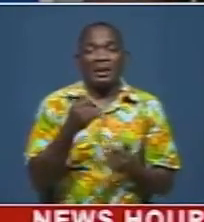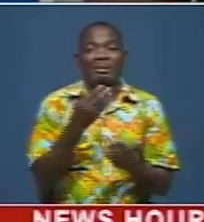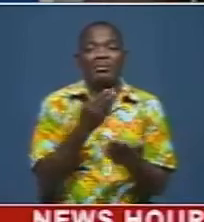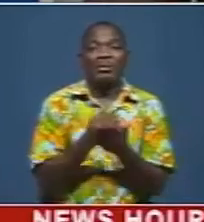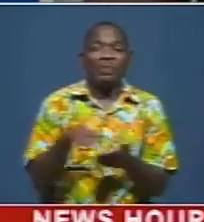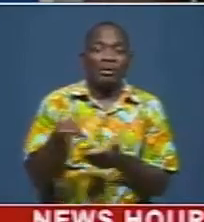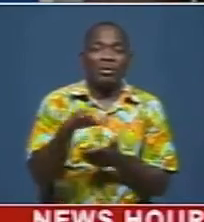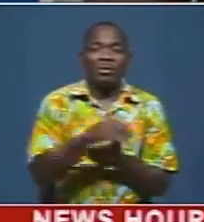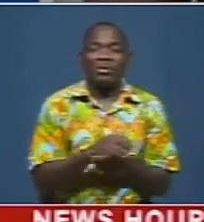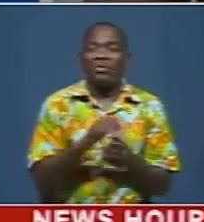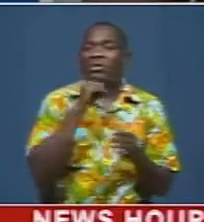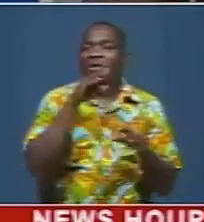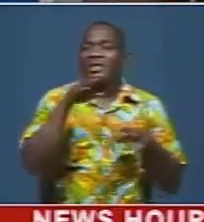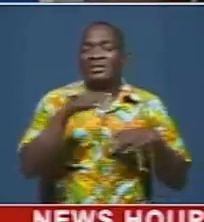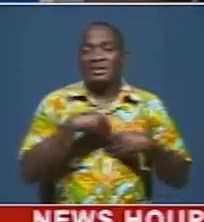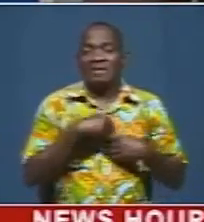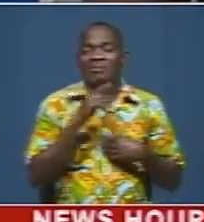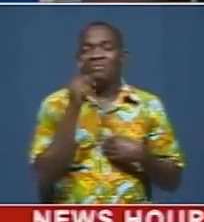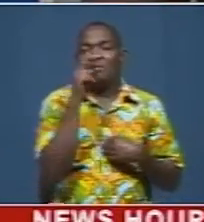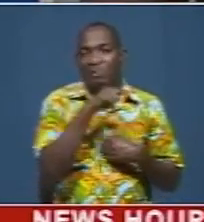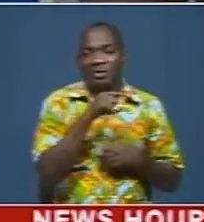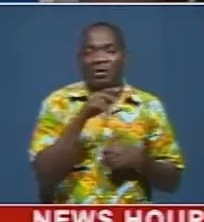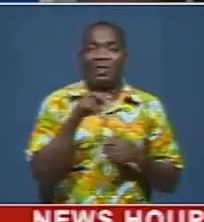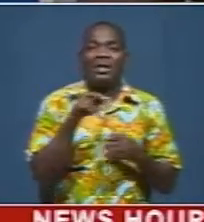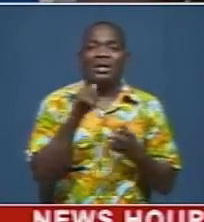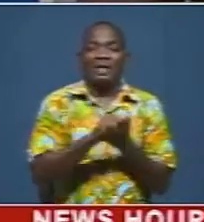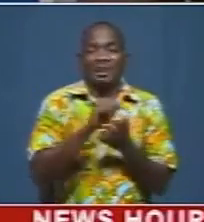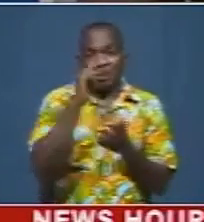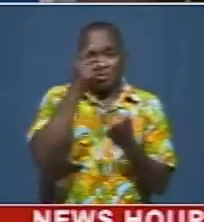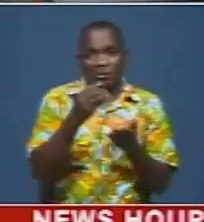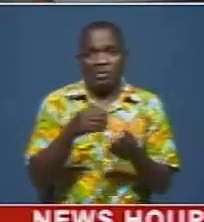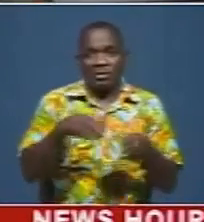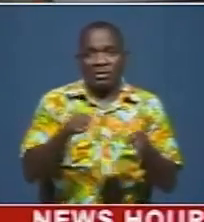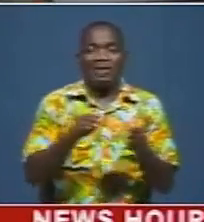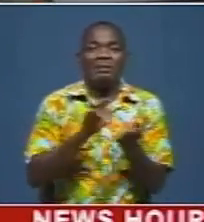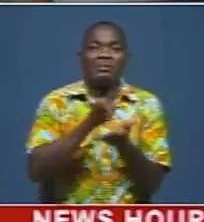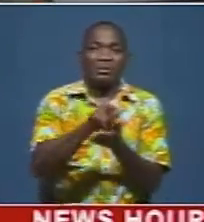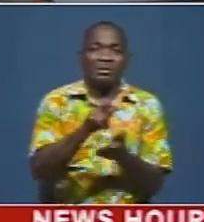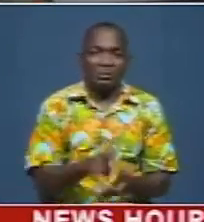to disregard rumors about a purported sale.